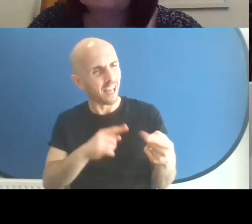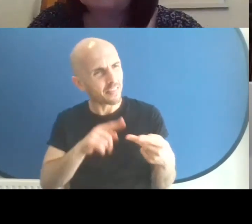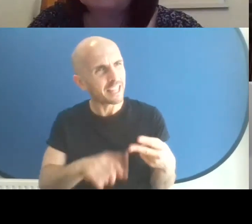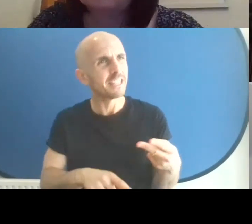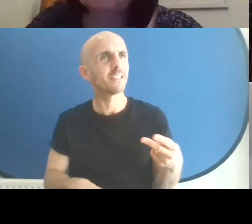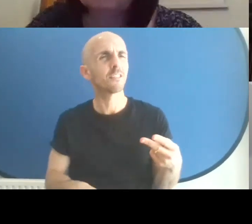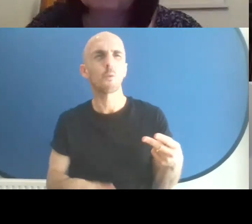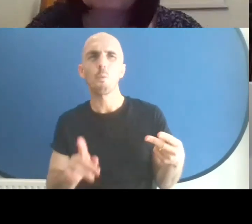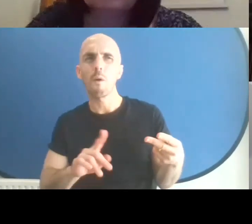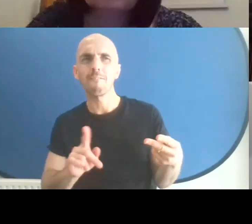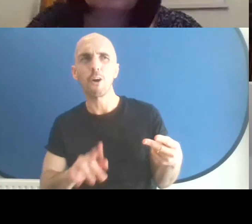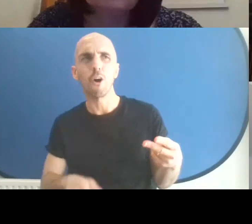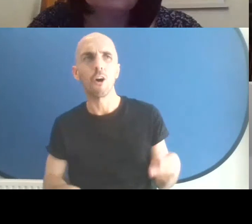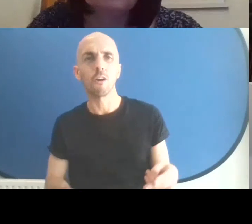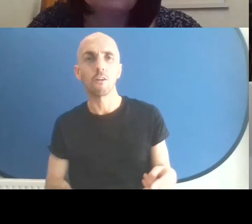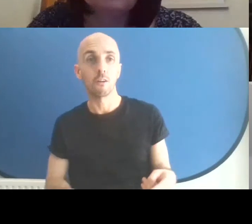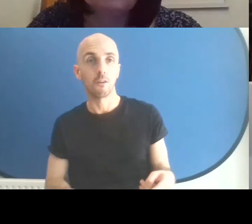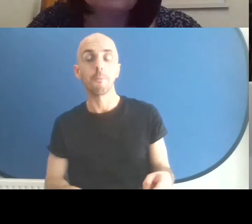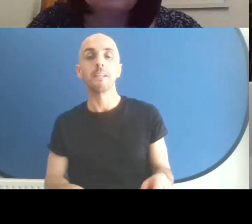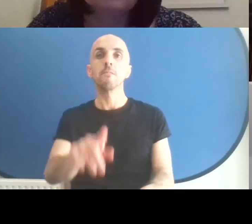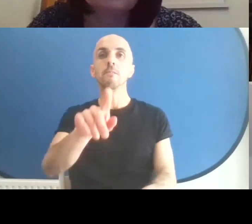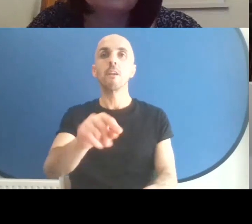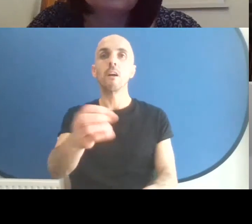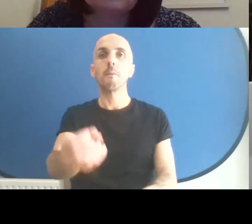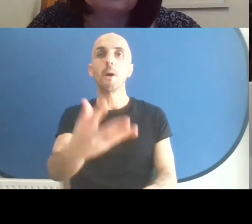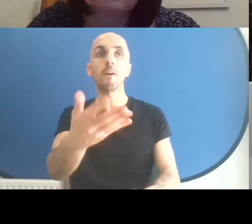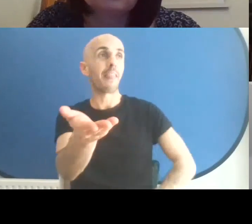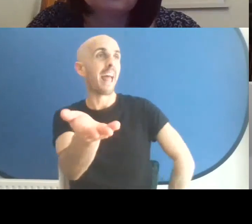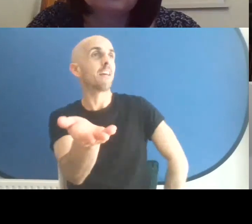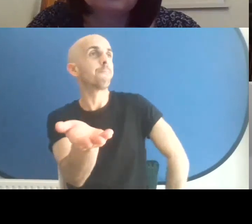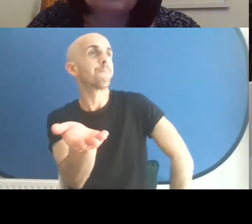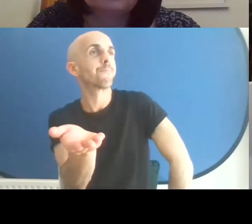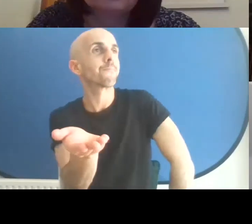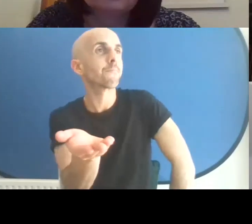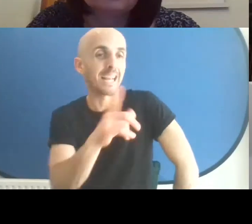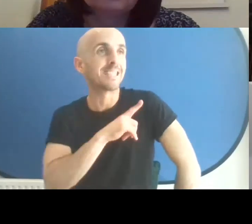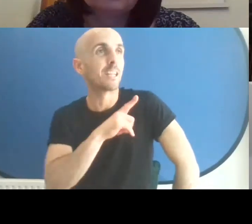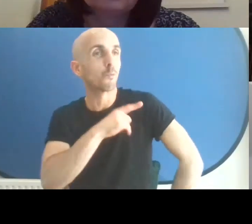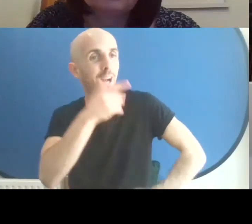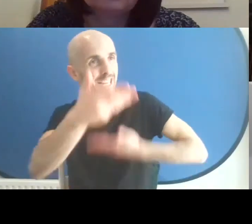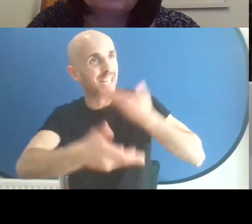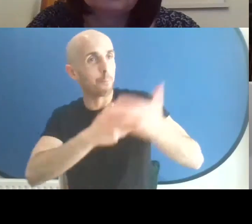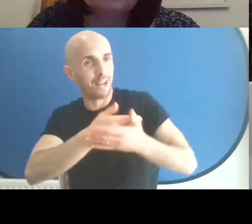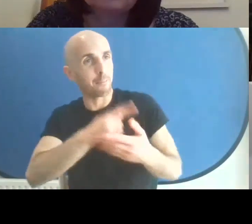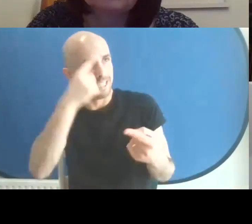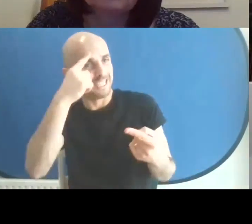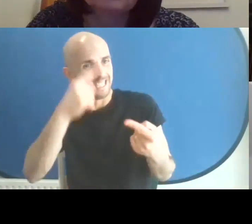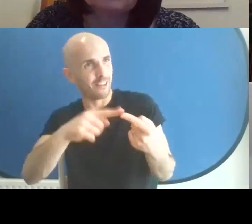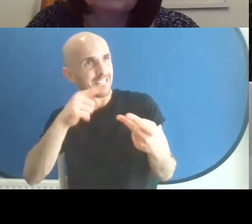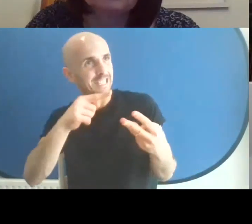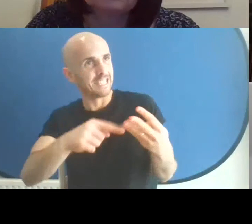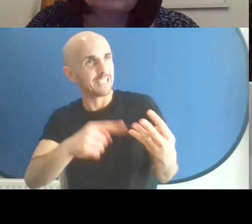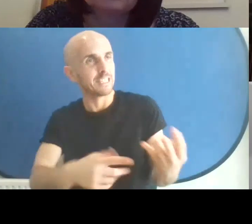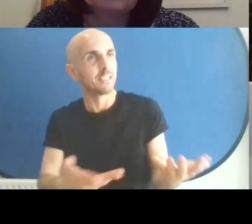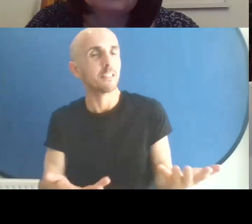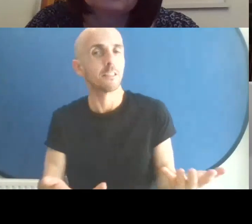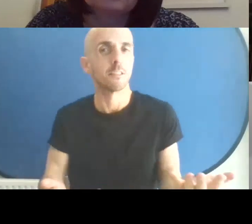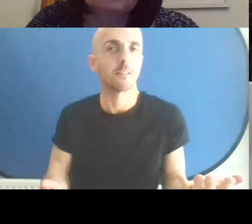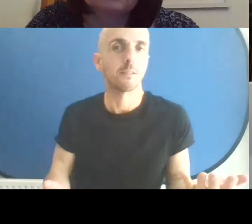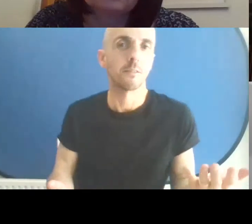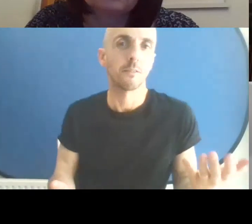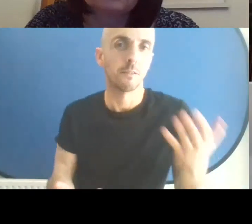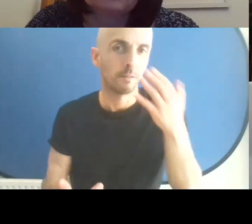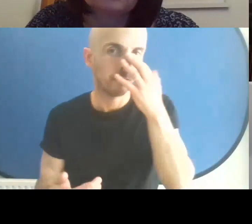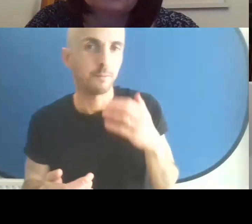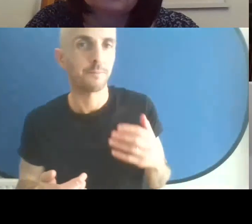have, you know, as Lynn showed in the presentation for the area that she's working in, you know, how we would have